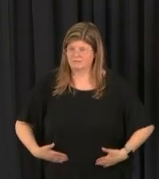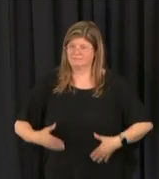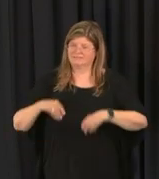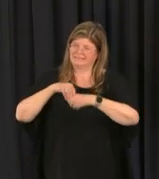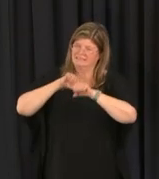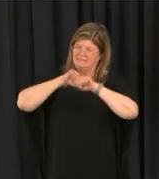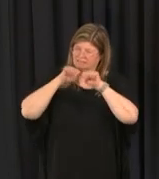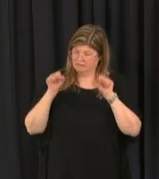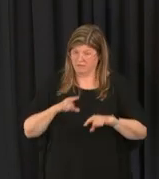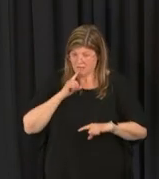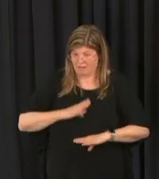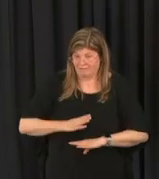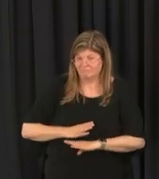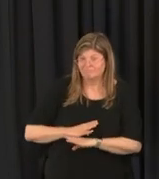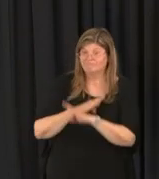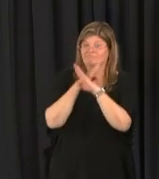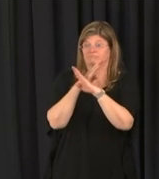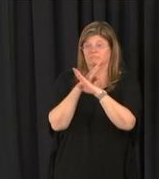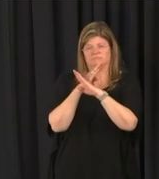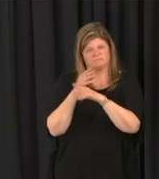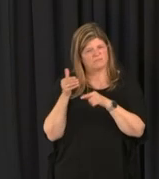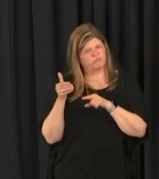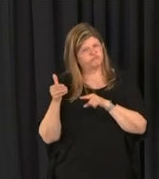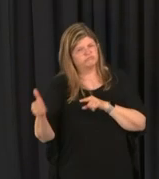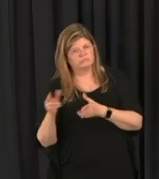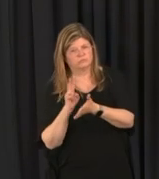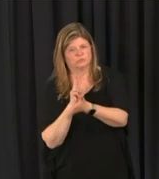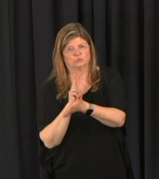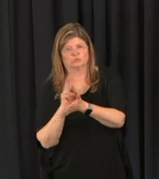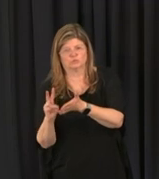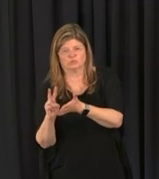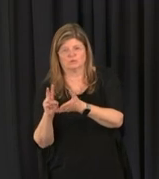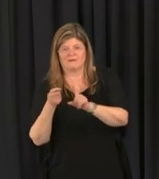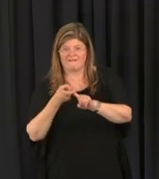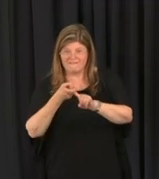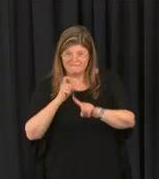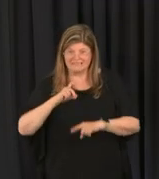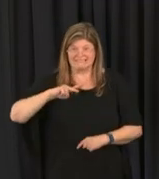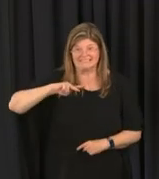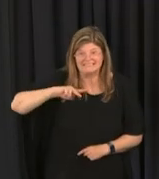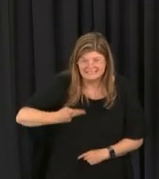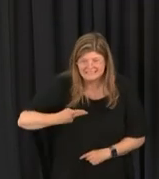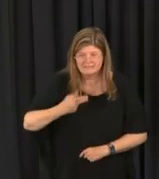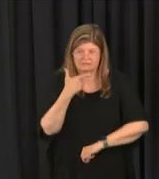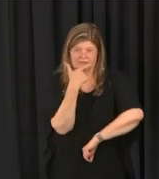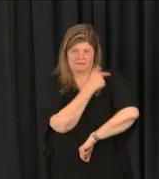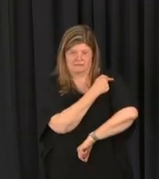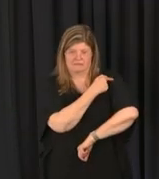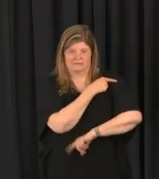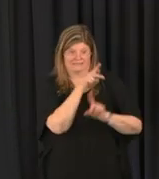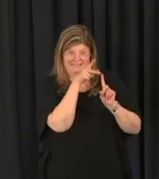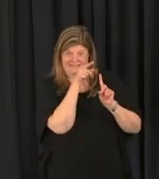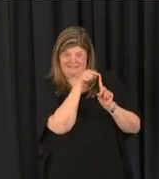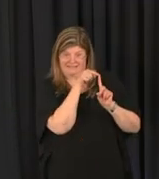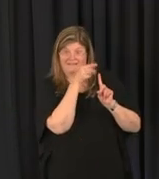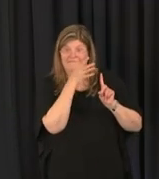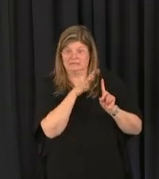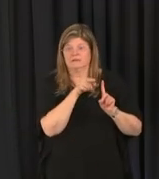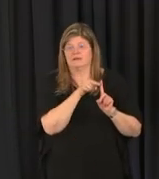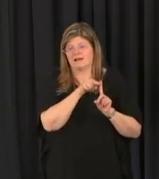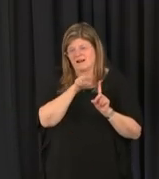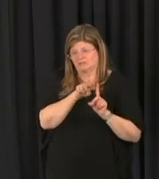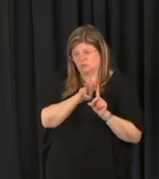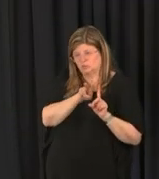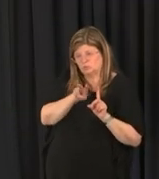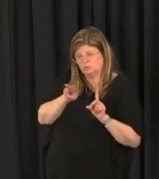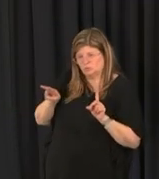severe disease and hospitalizations that we know these vaccines can prevent. So the CDC, as the mayor mentioned, released